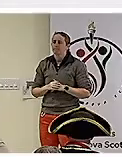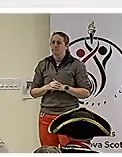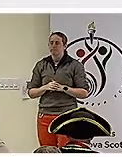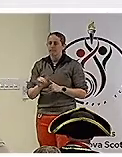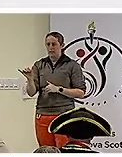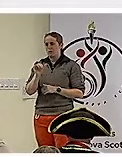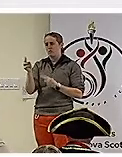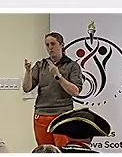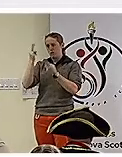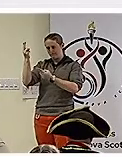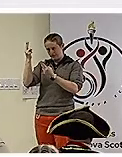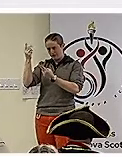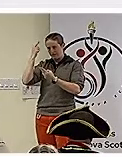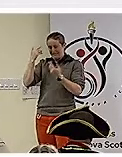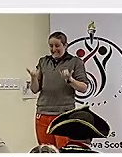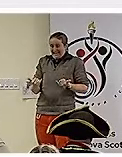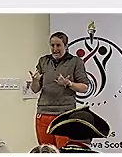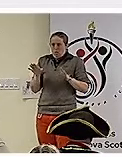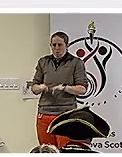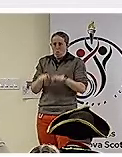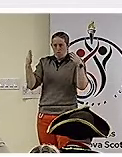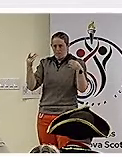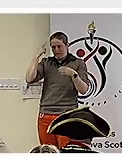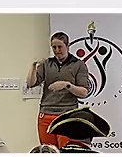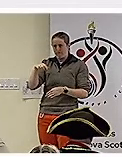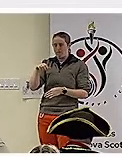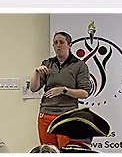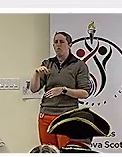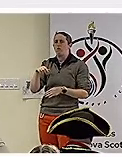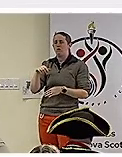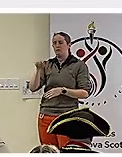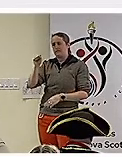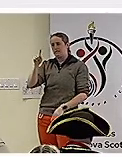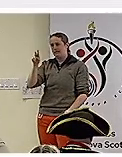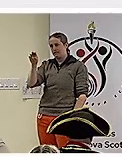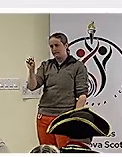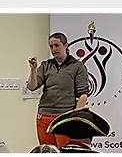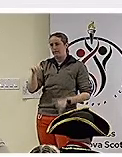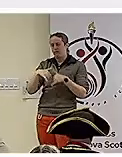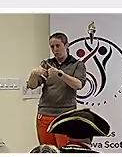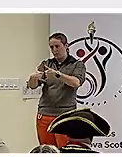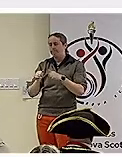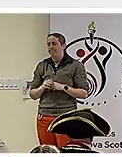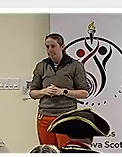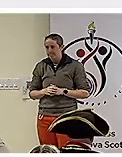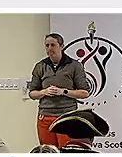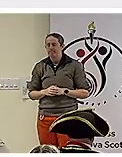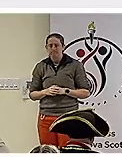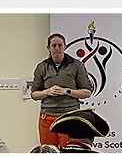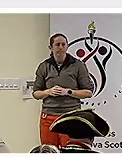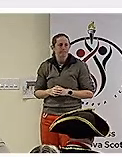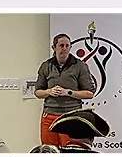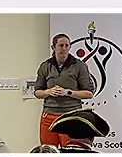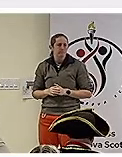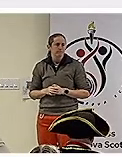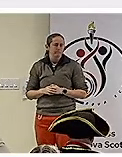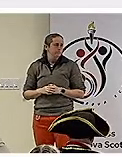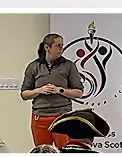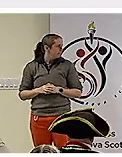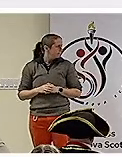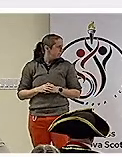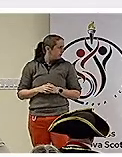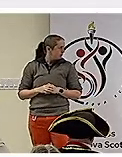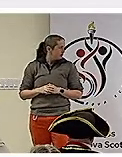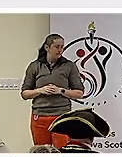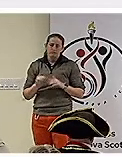nominations are now open for the inaugural Steve Esty Award. This is a great way to start